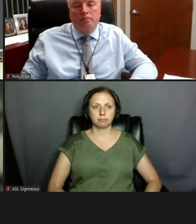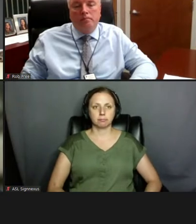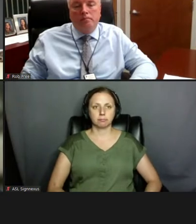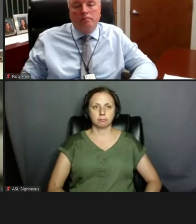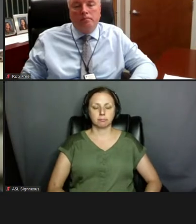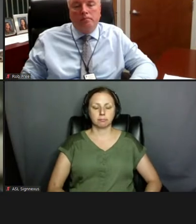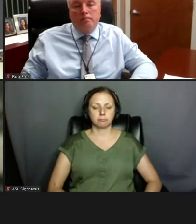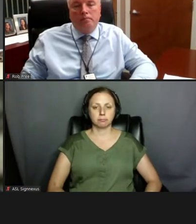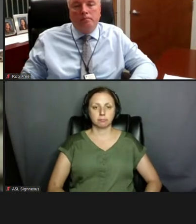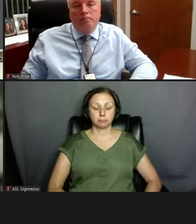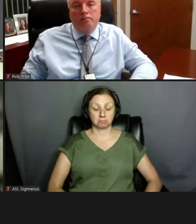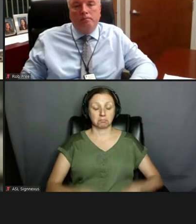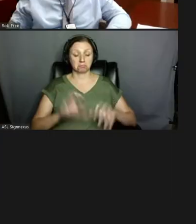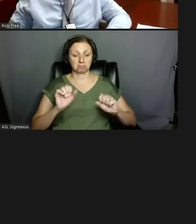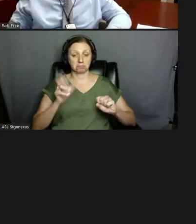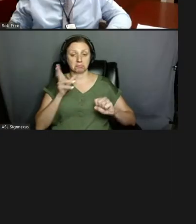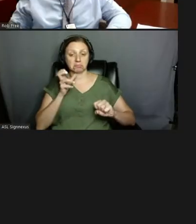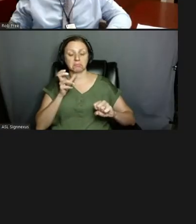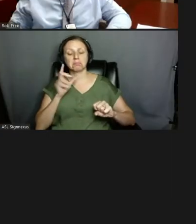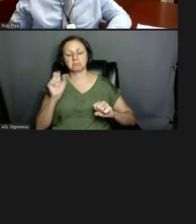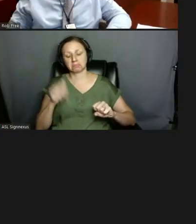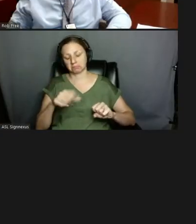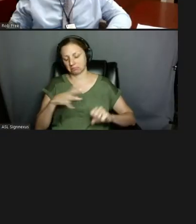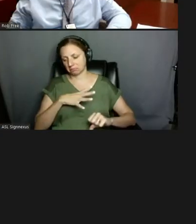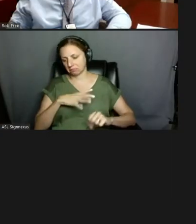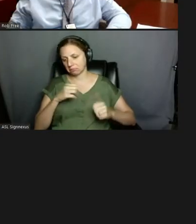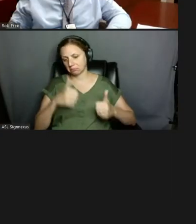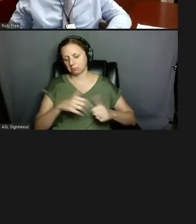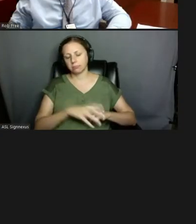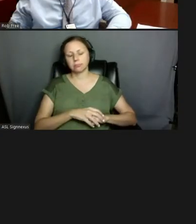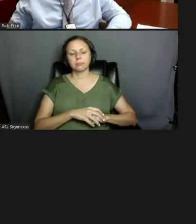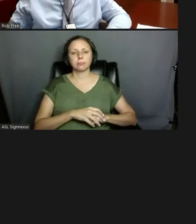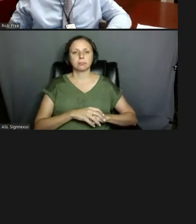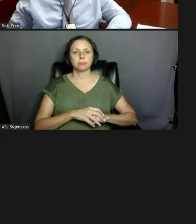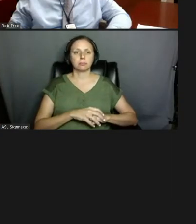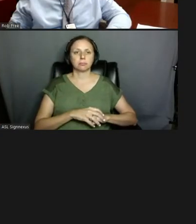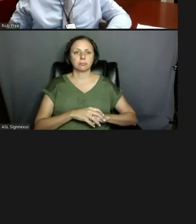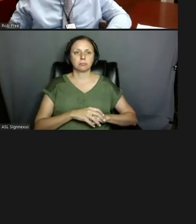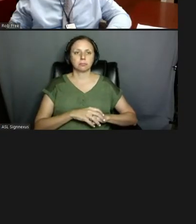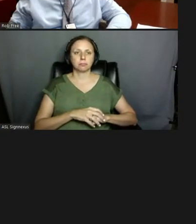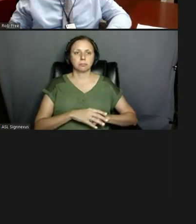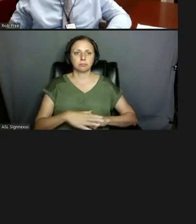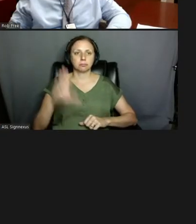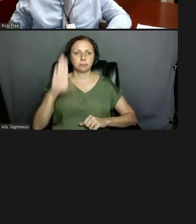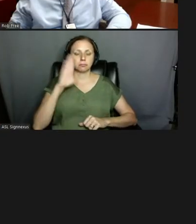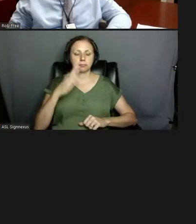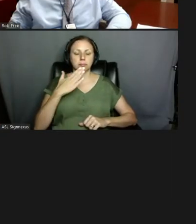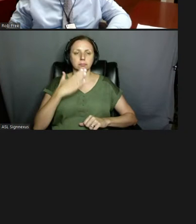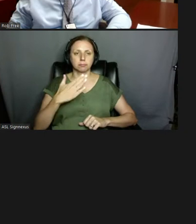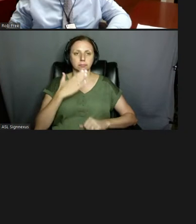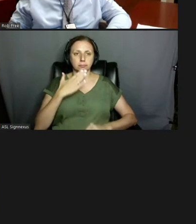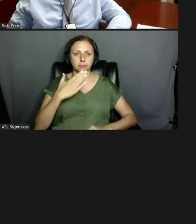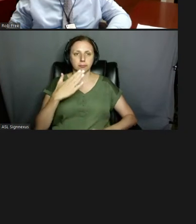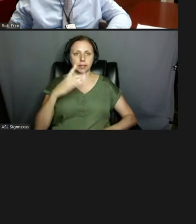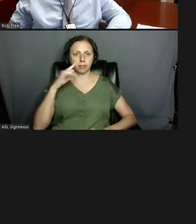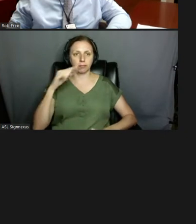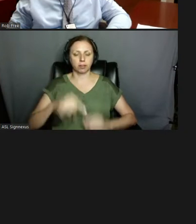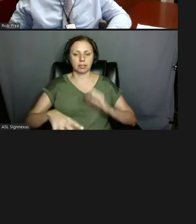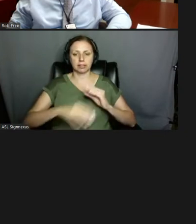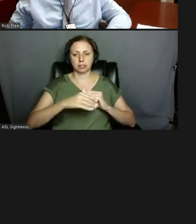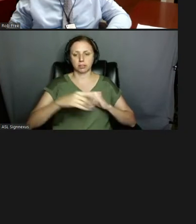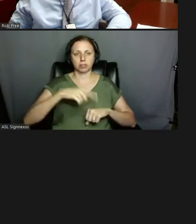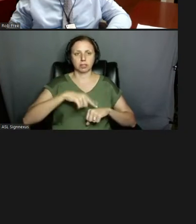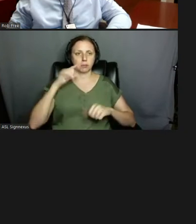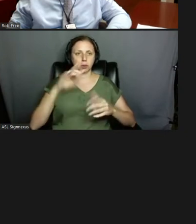Am I unmuted now? You're good. Okay, thank you. Thank you, and thank you for the additional time to